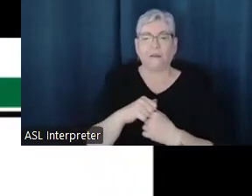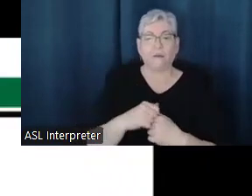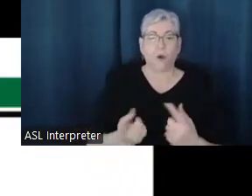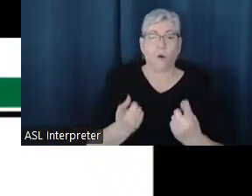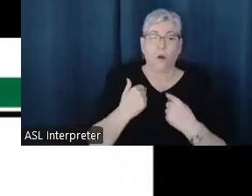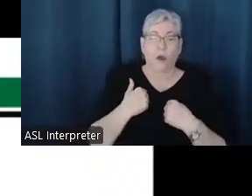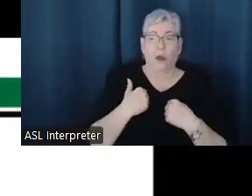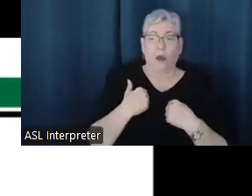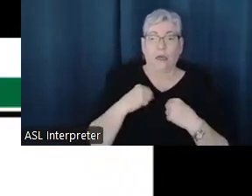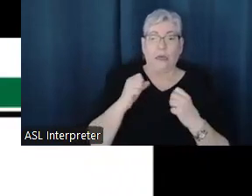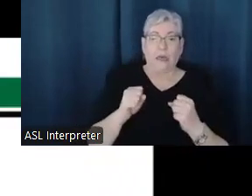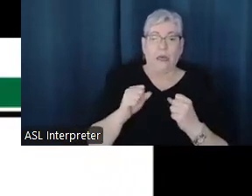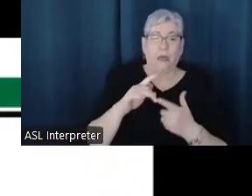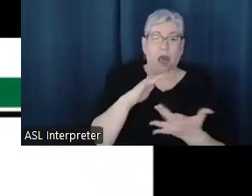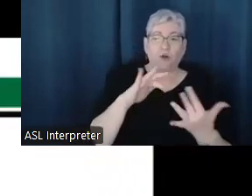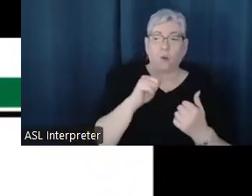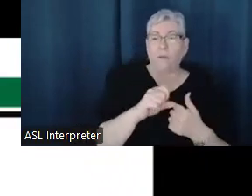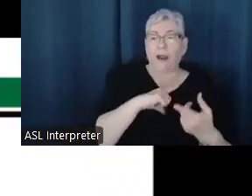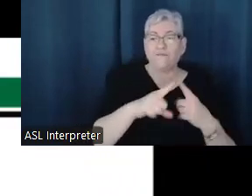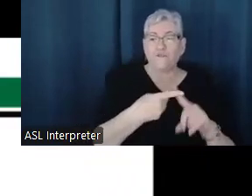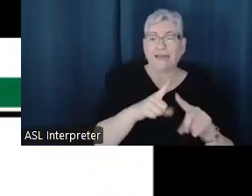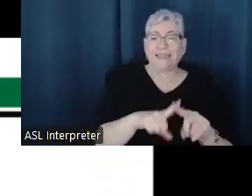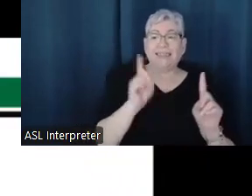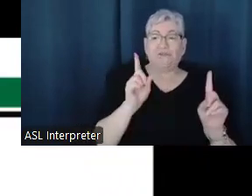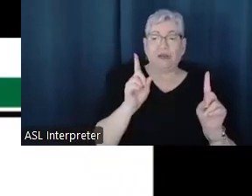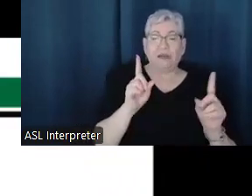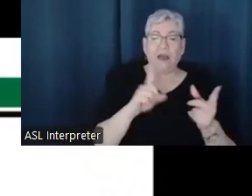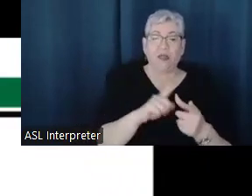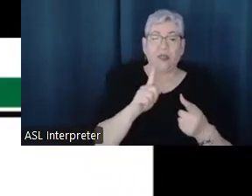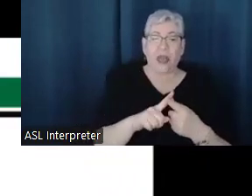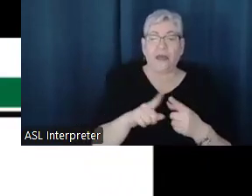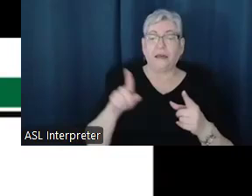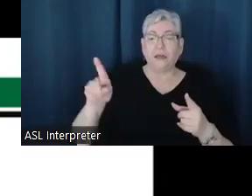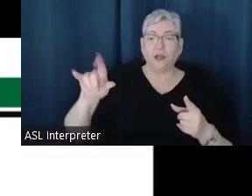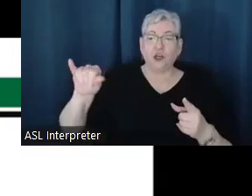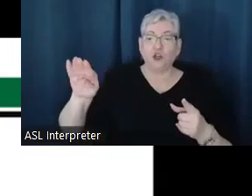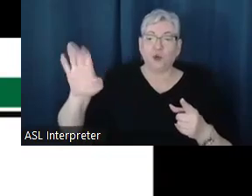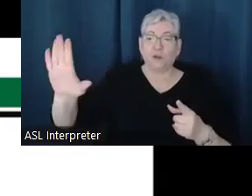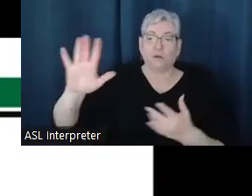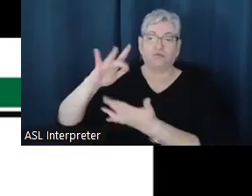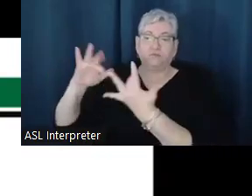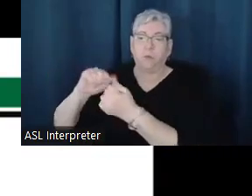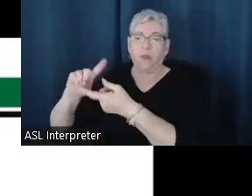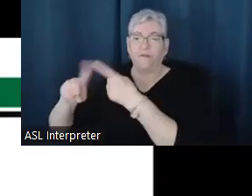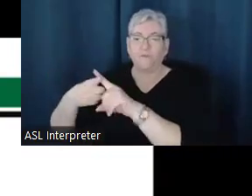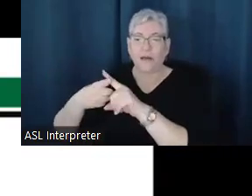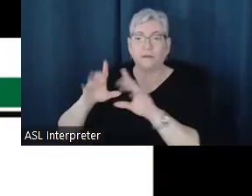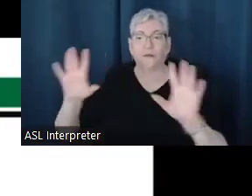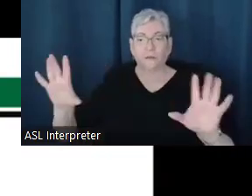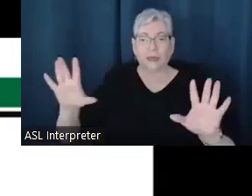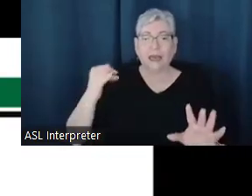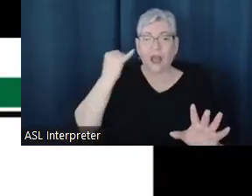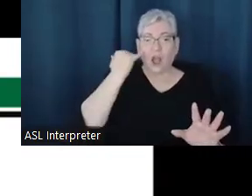interact with a friend differently than Josie may interact with a friend, if we are meeting the goals